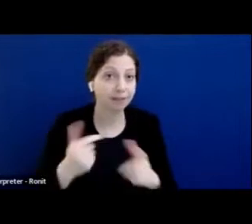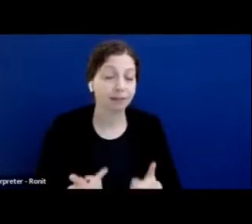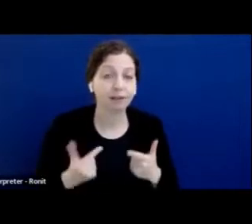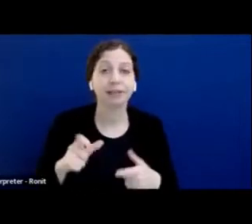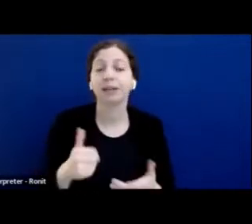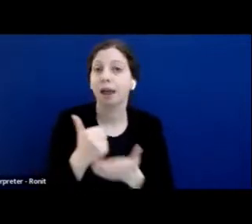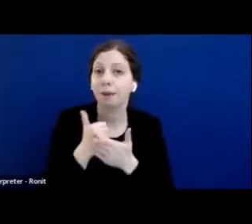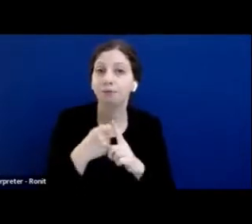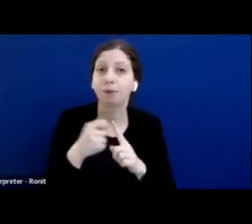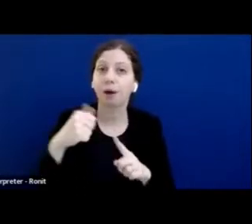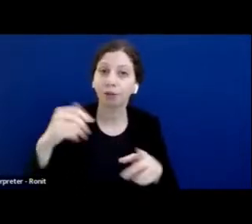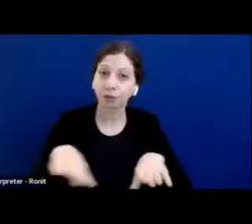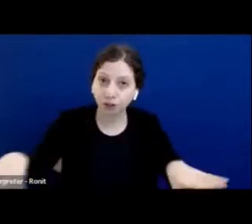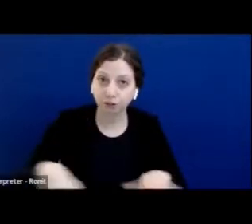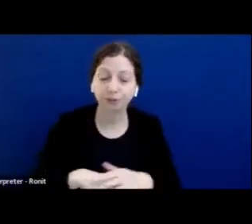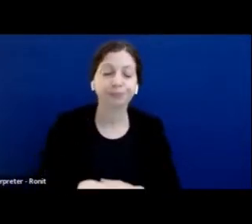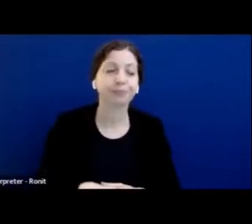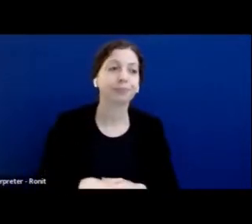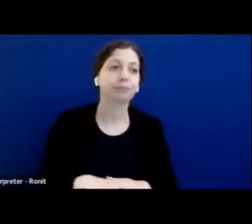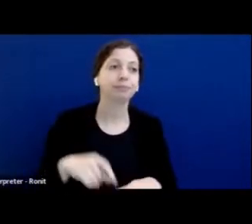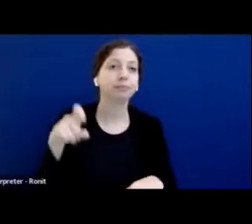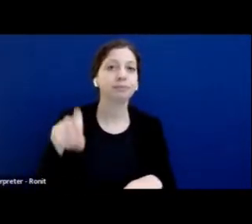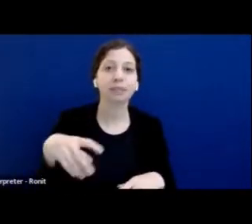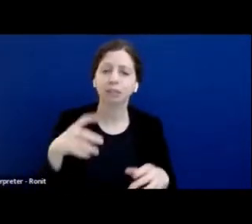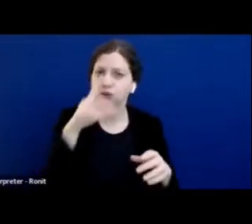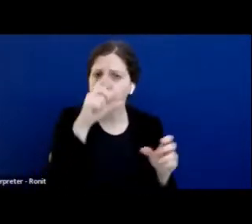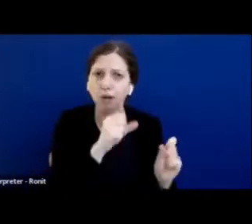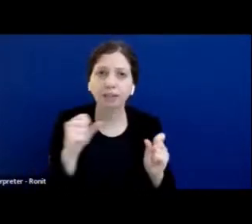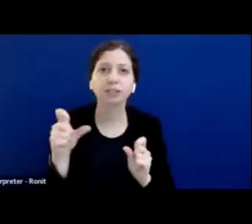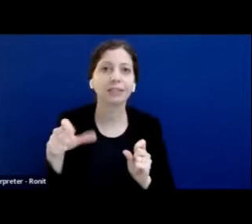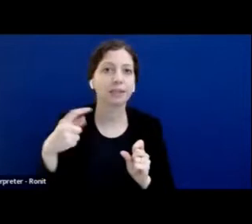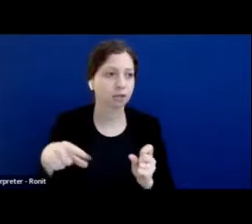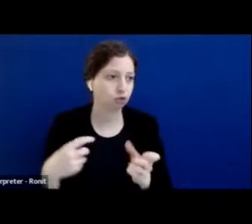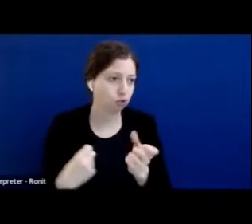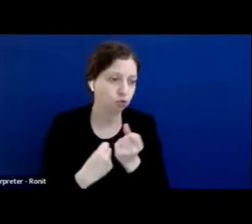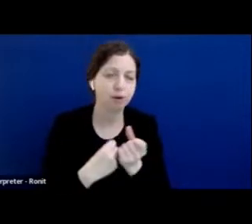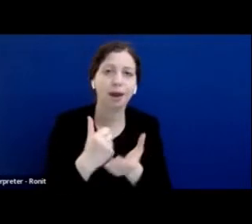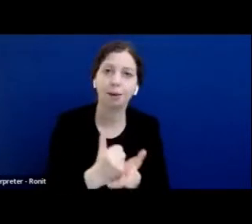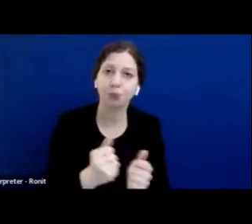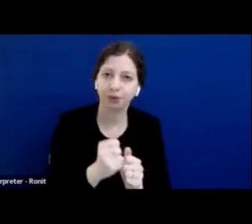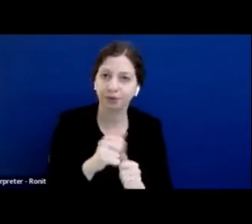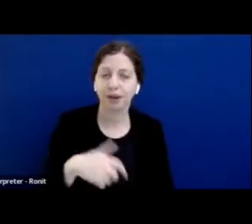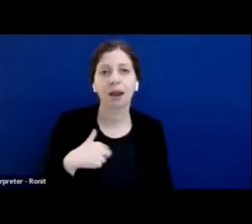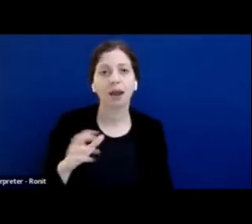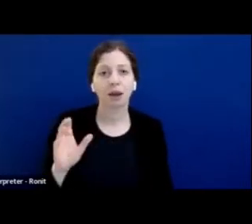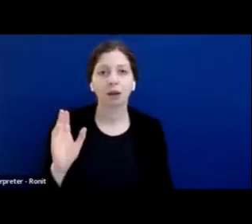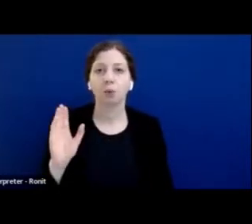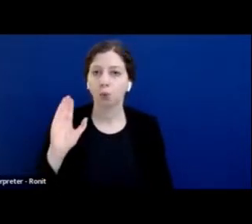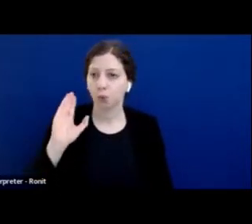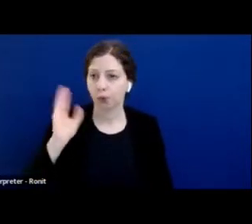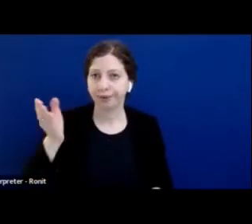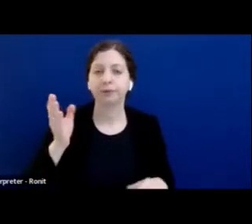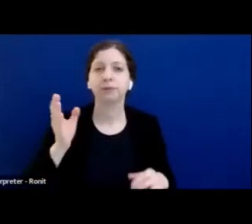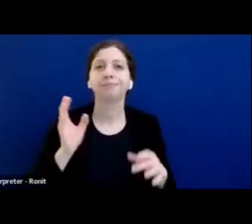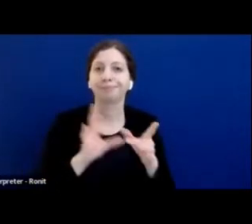stress from other children in their lives. They need strategies. They need us to help them with that. And I will point out to one